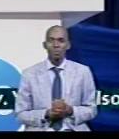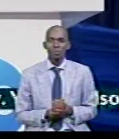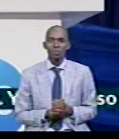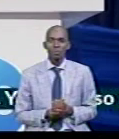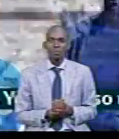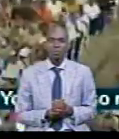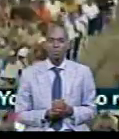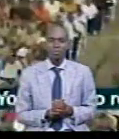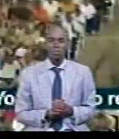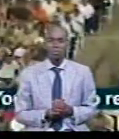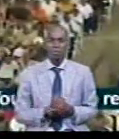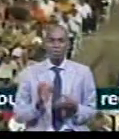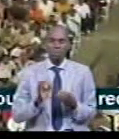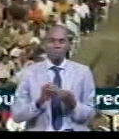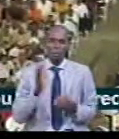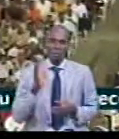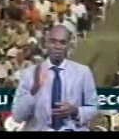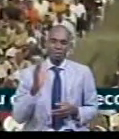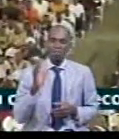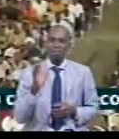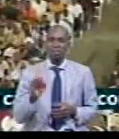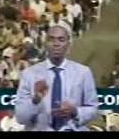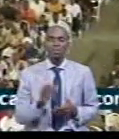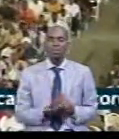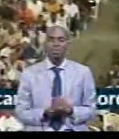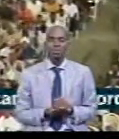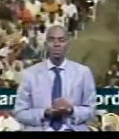More testimonies.